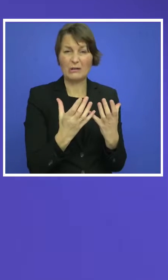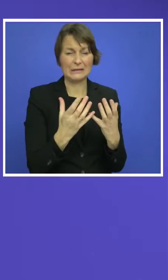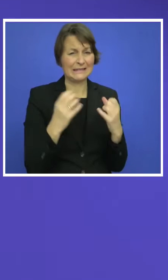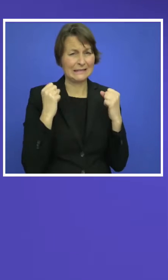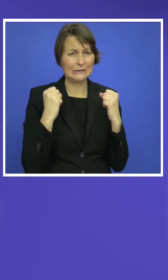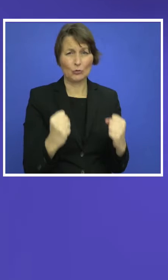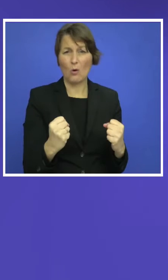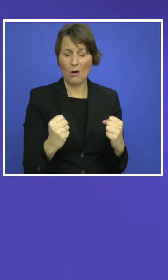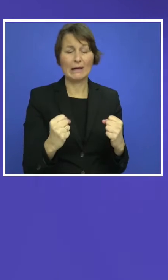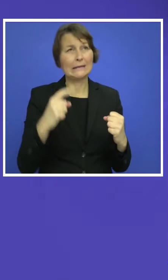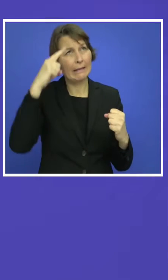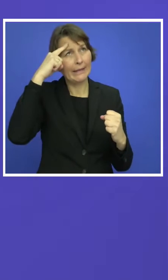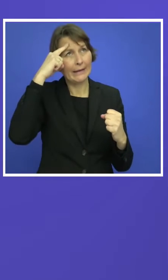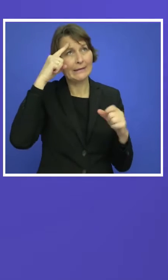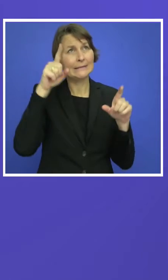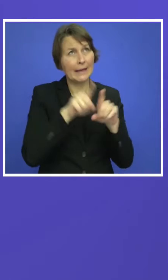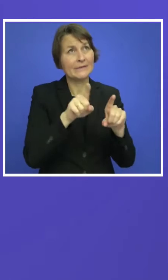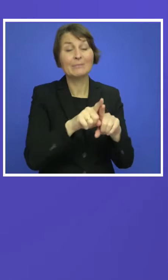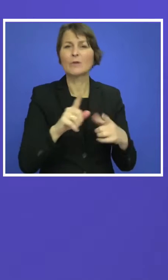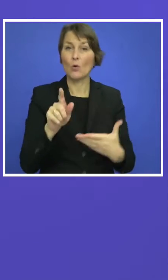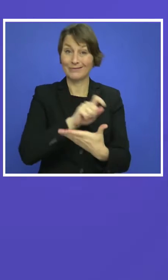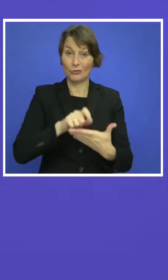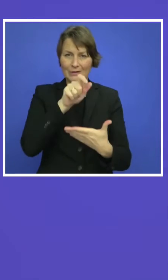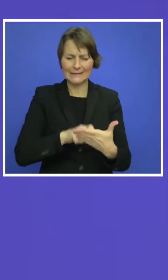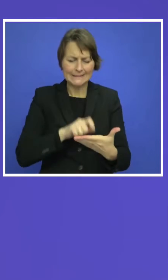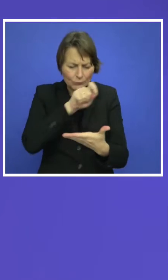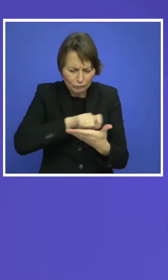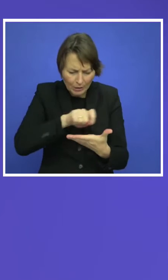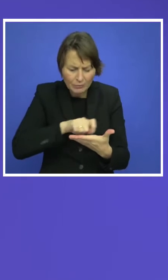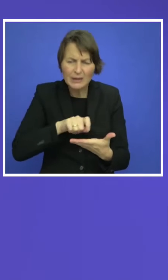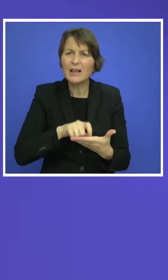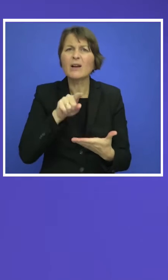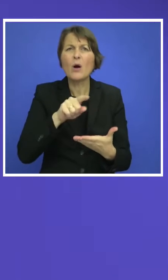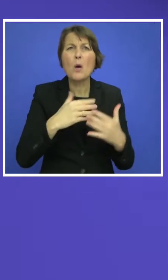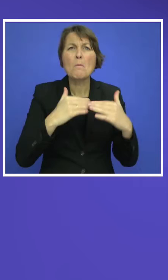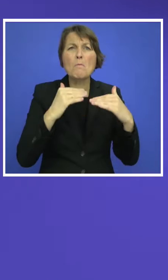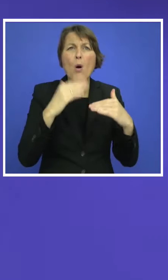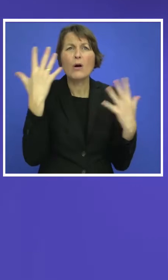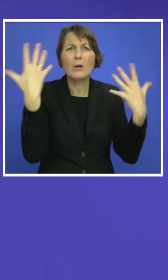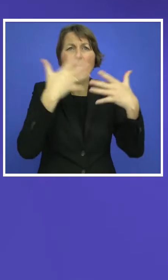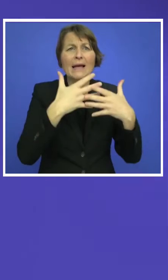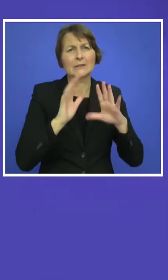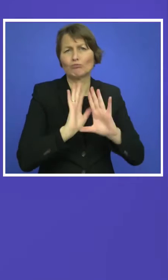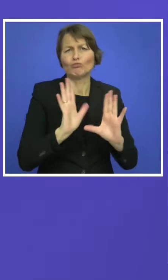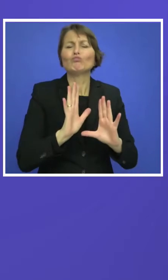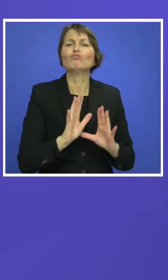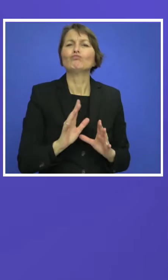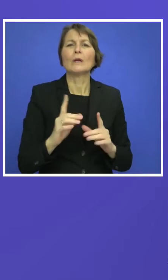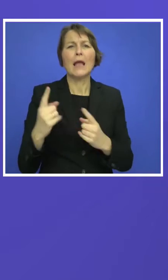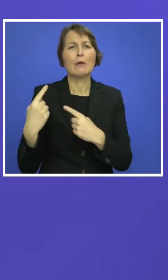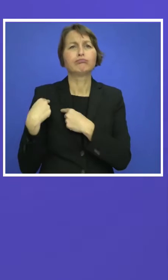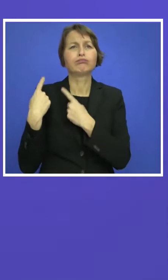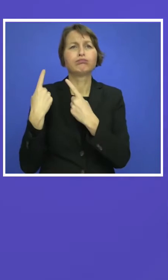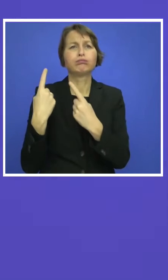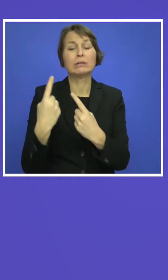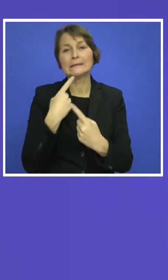to somehow reduce that complexity. And that is what stereotypes do, right? They simplify. They are